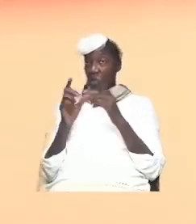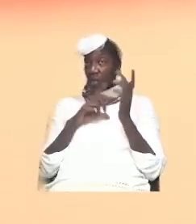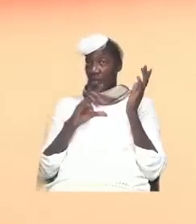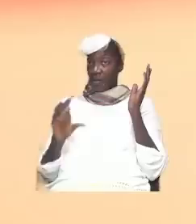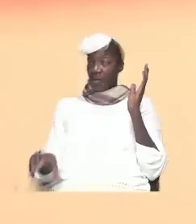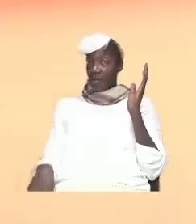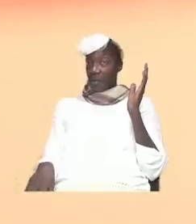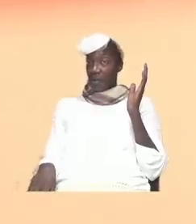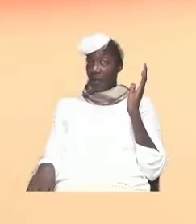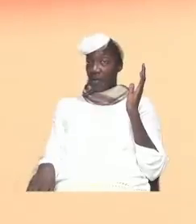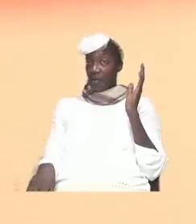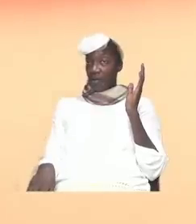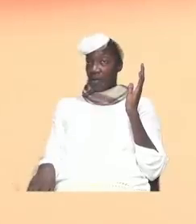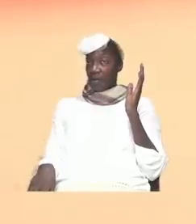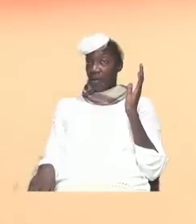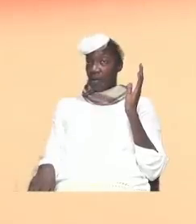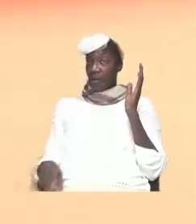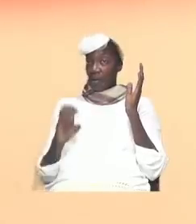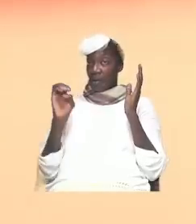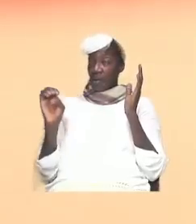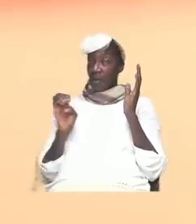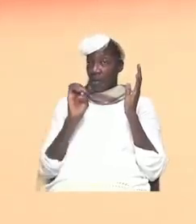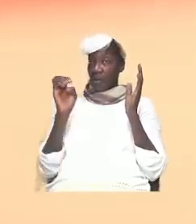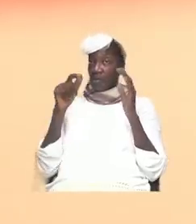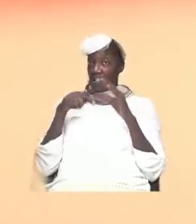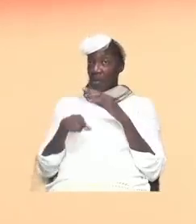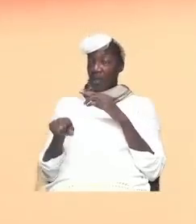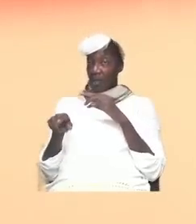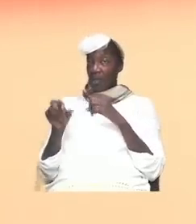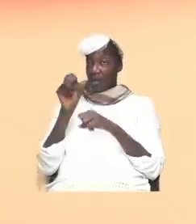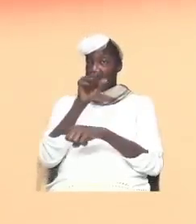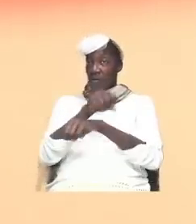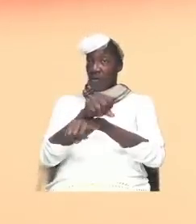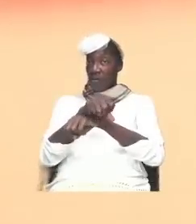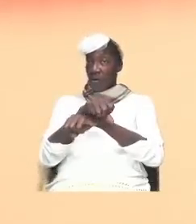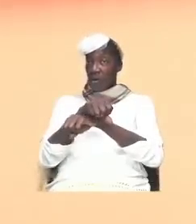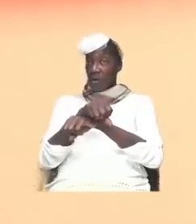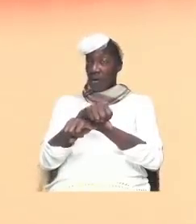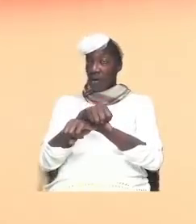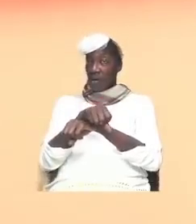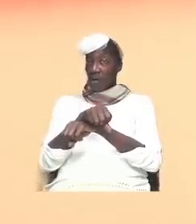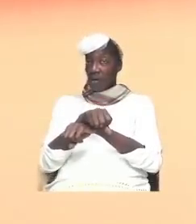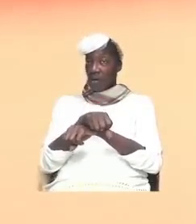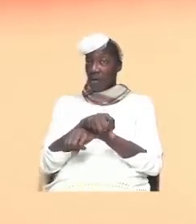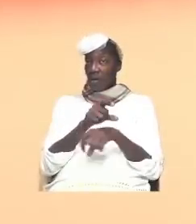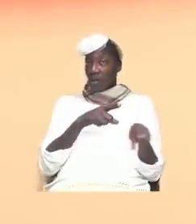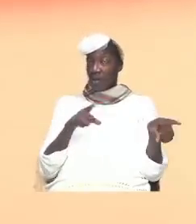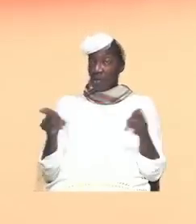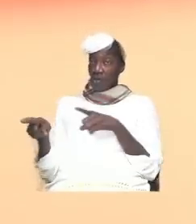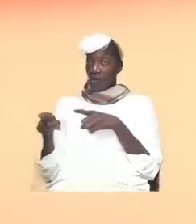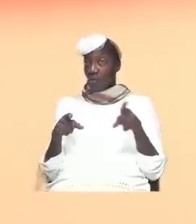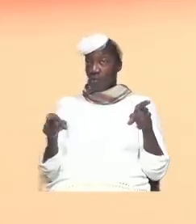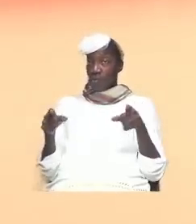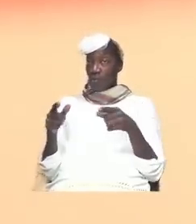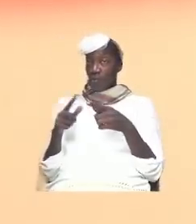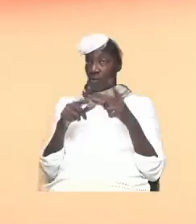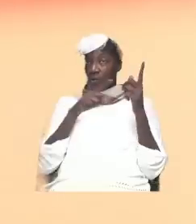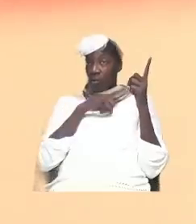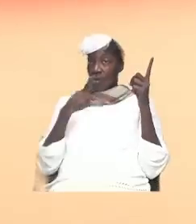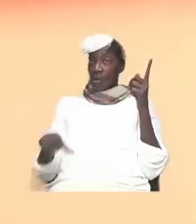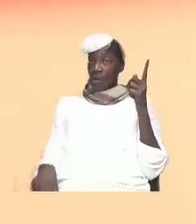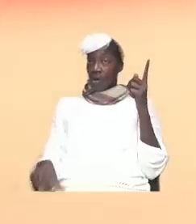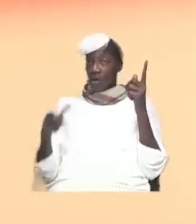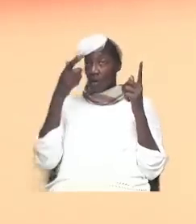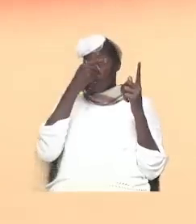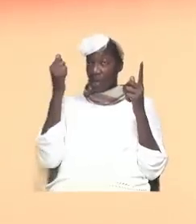I submit to you that even in our vocation, we must treat it and do it as unto the Lord, because